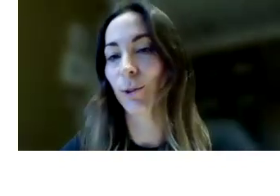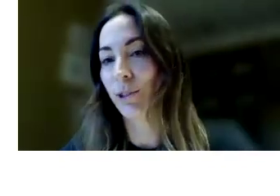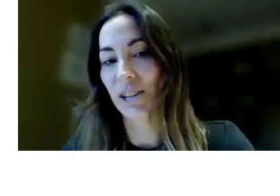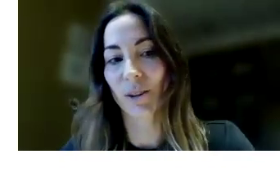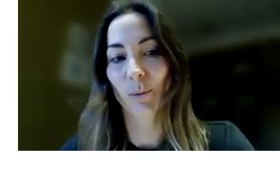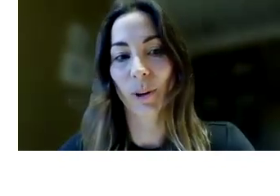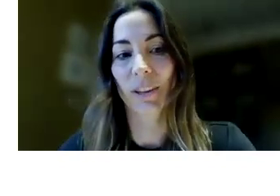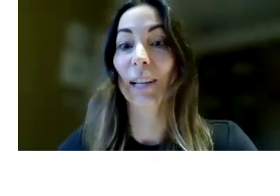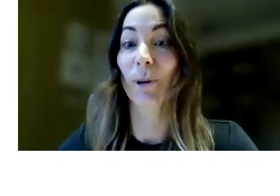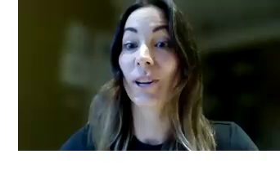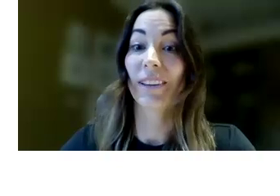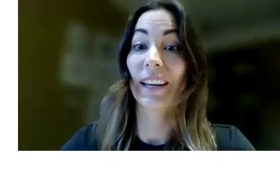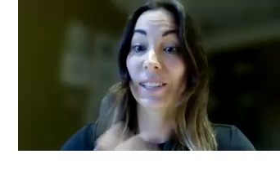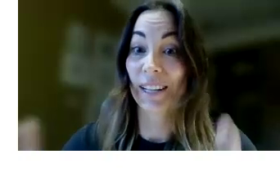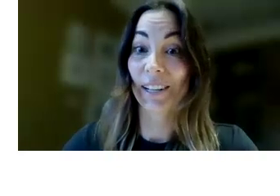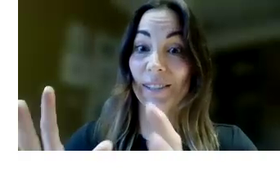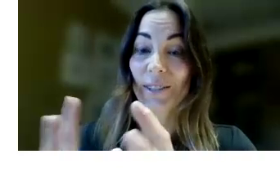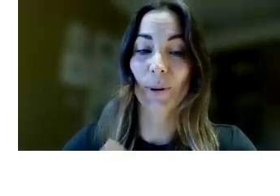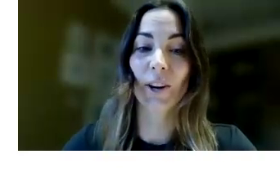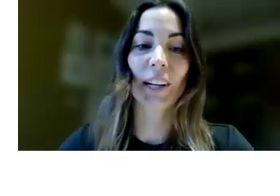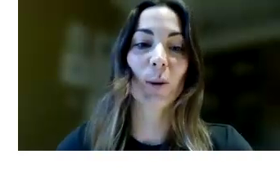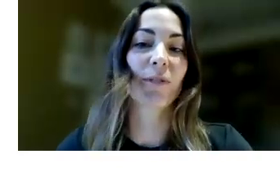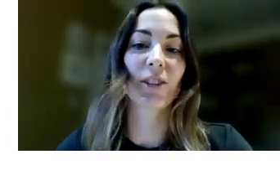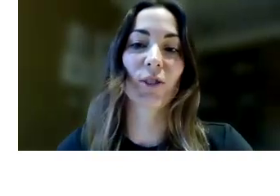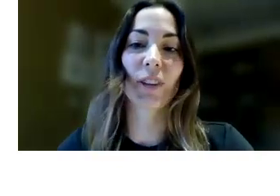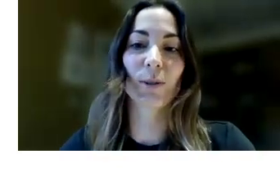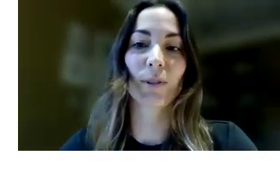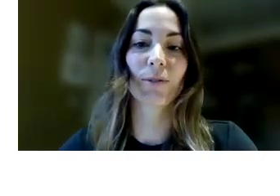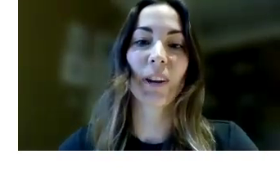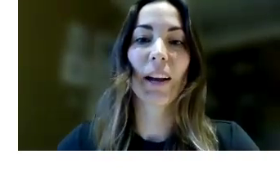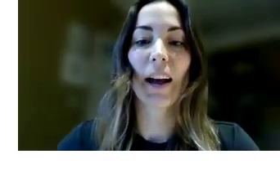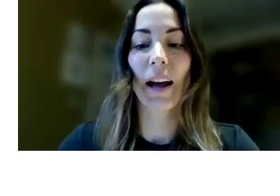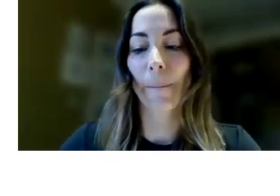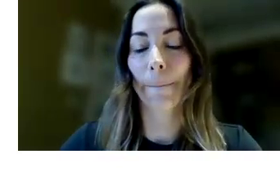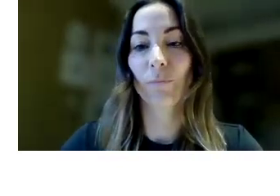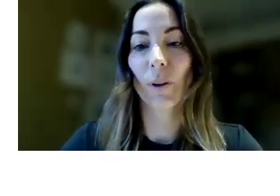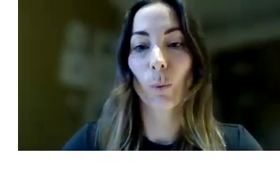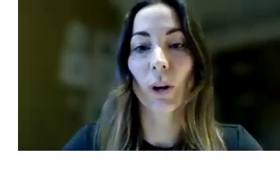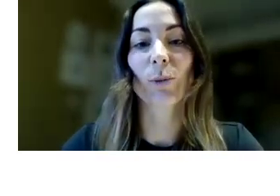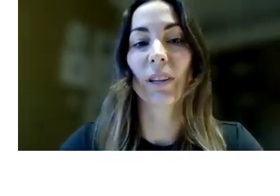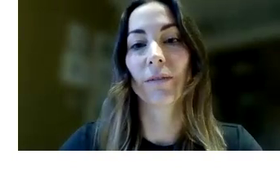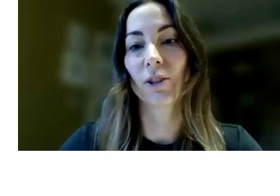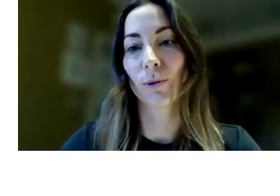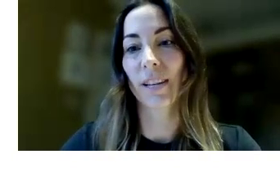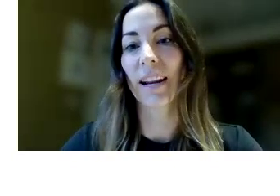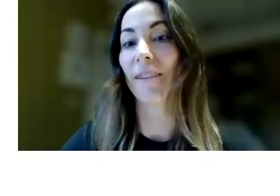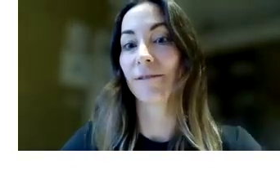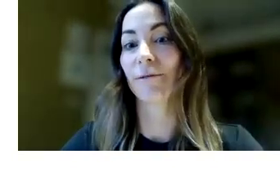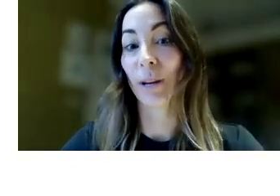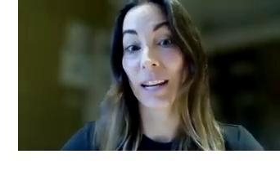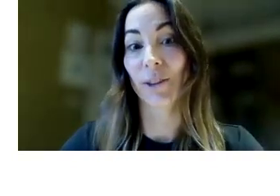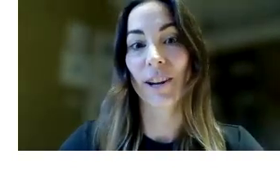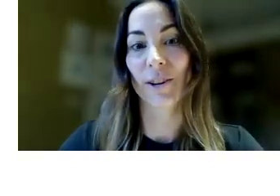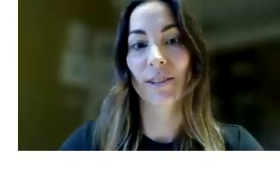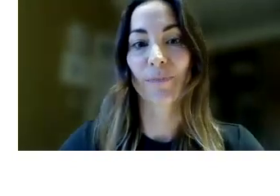with a consultation with an expert in tinnitus. So a hearing care professional that sort of works with individuals that